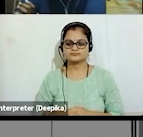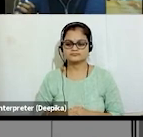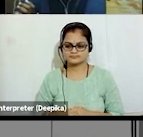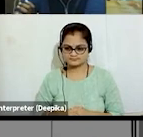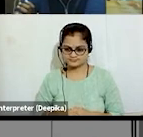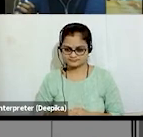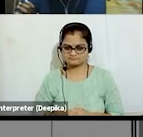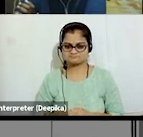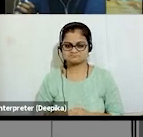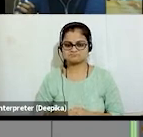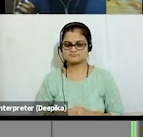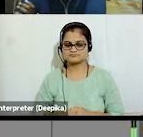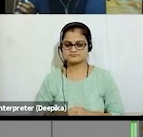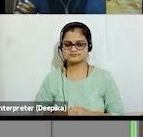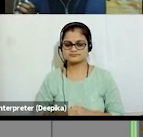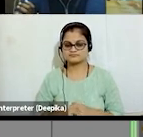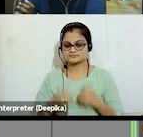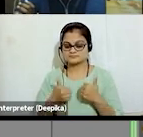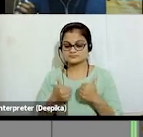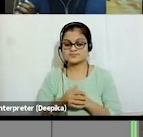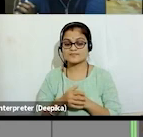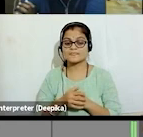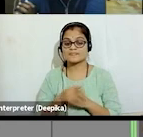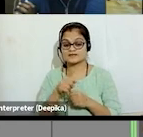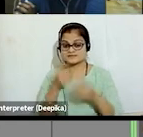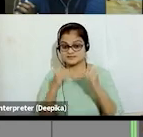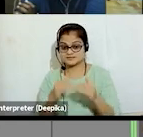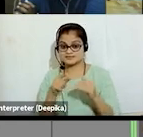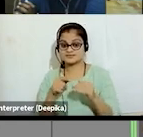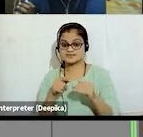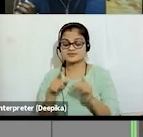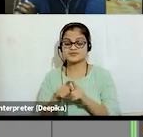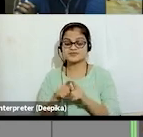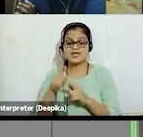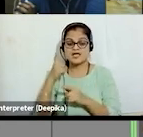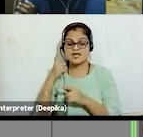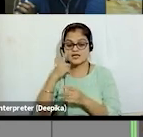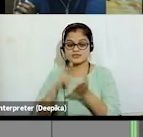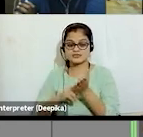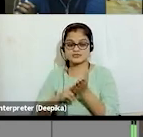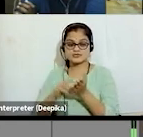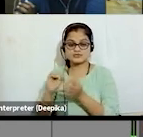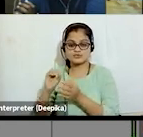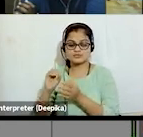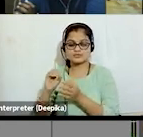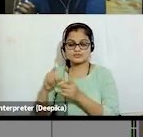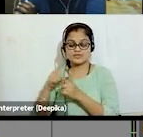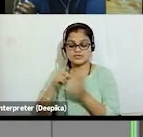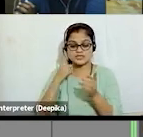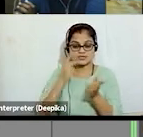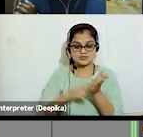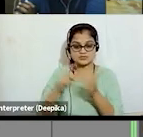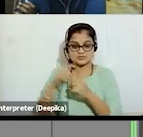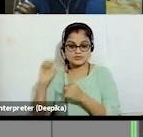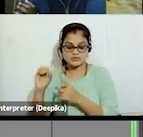And also, I recorded this thing at this indoor auditorium that had this live orchestra playing.